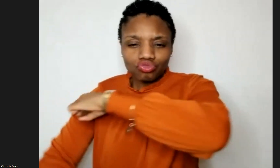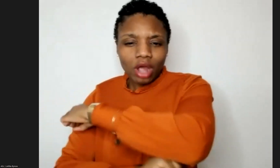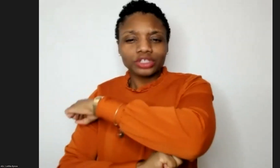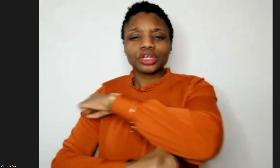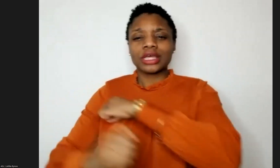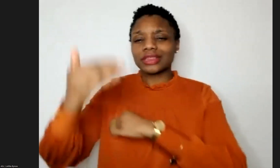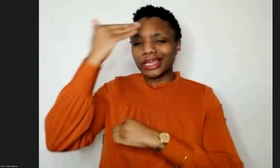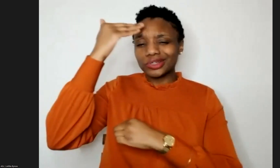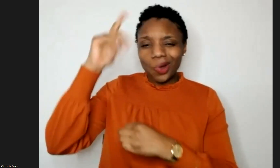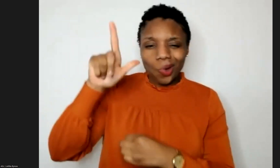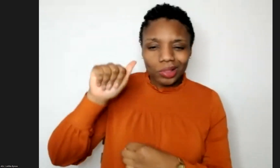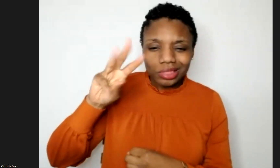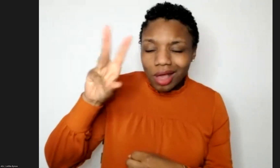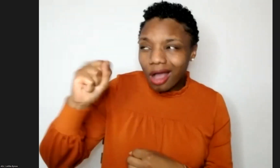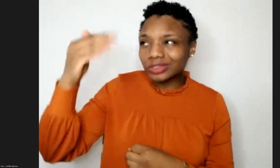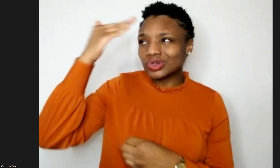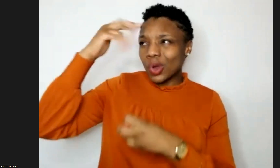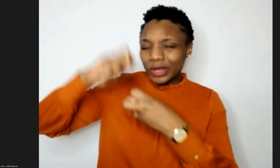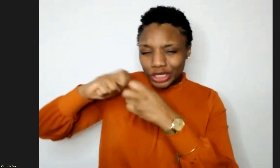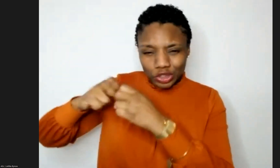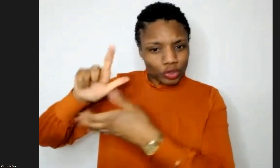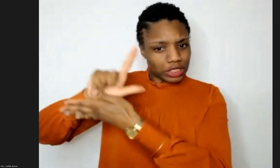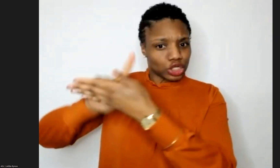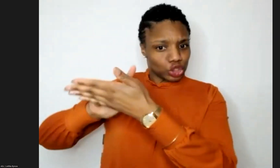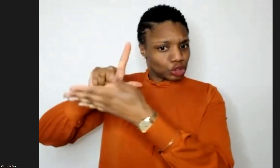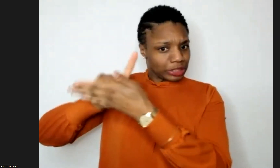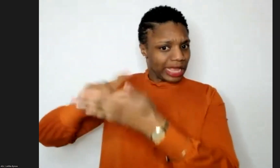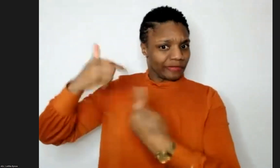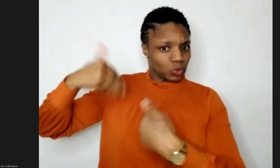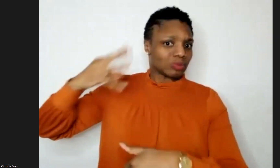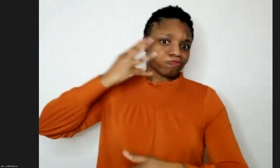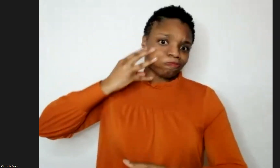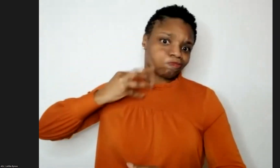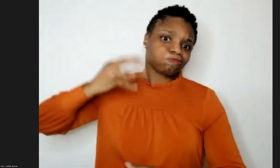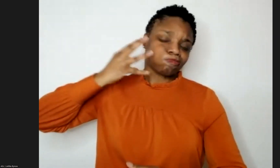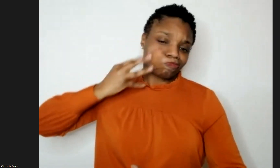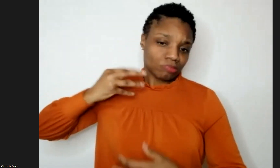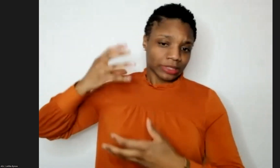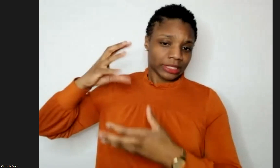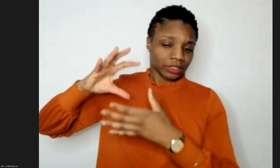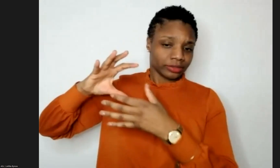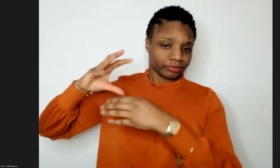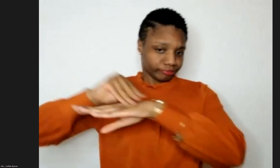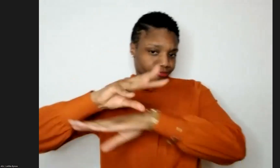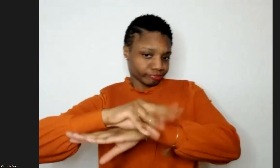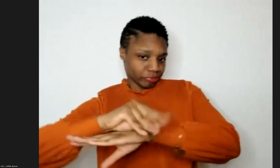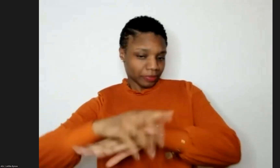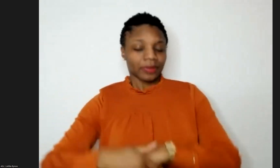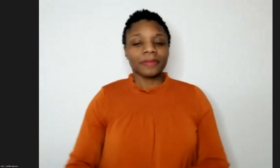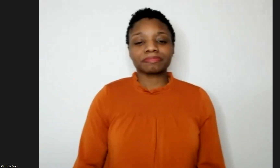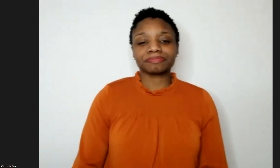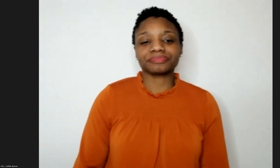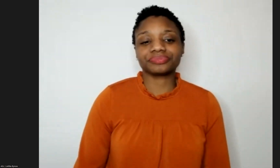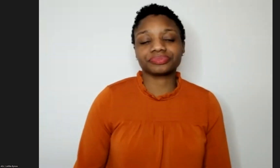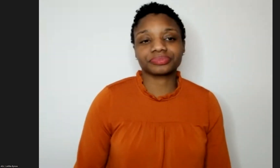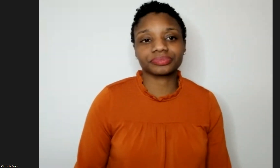some of the issues that persist. So just as a little bit of background as